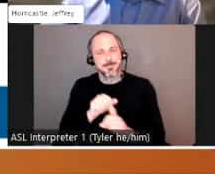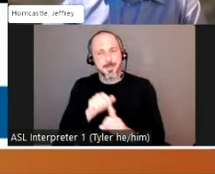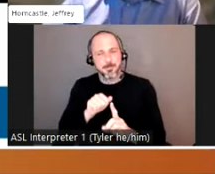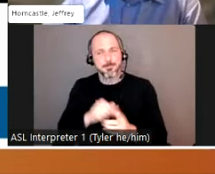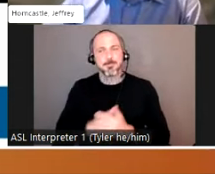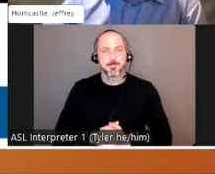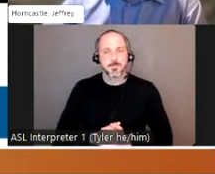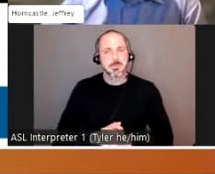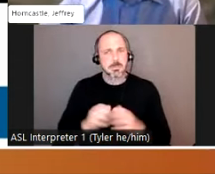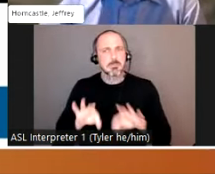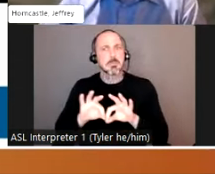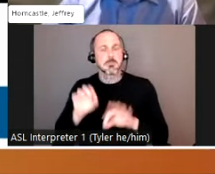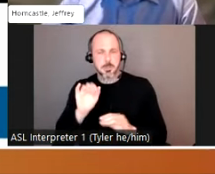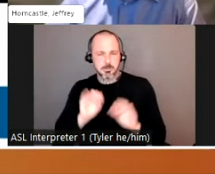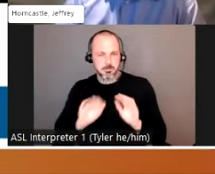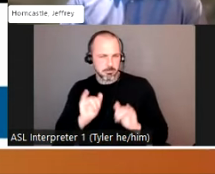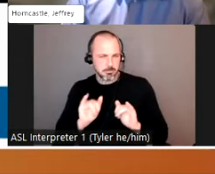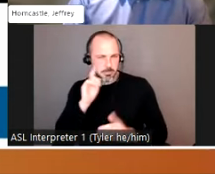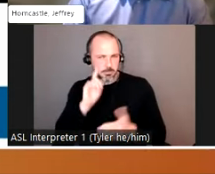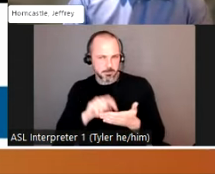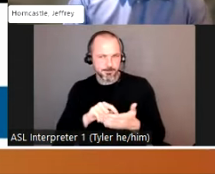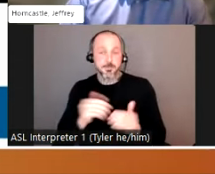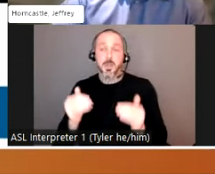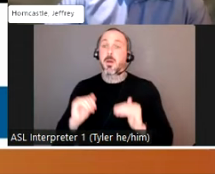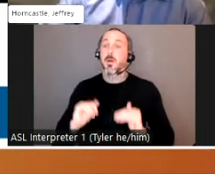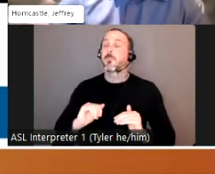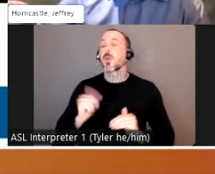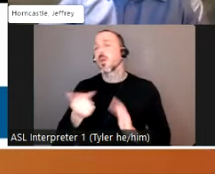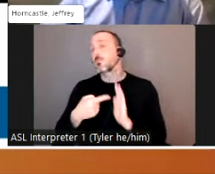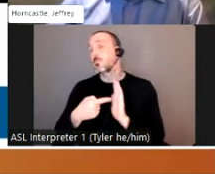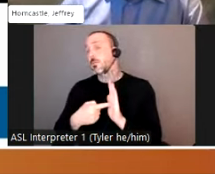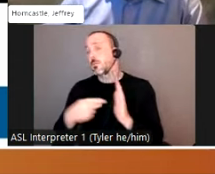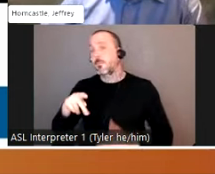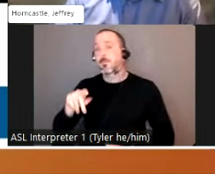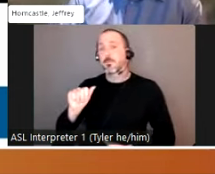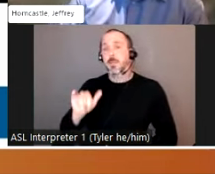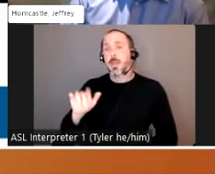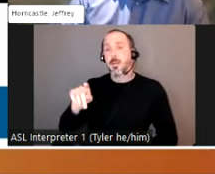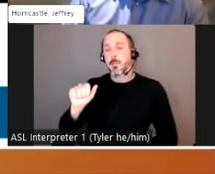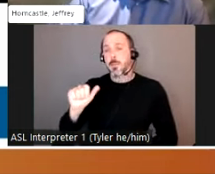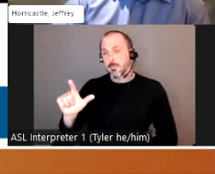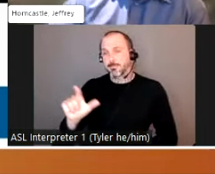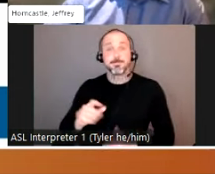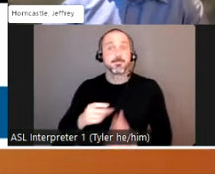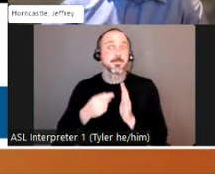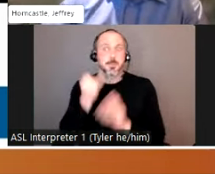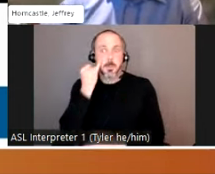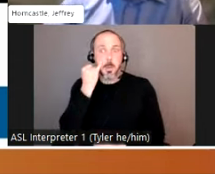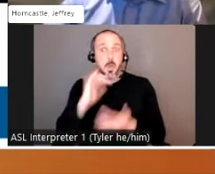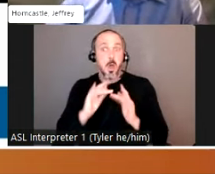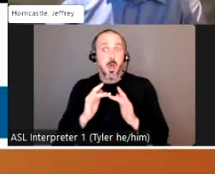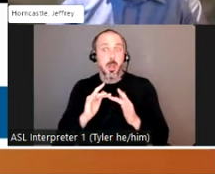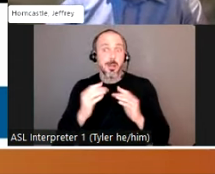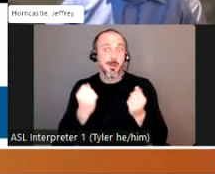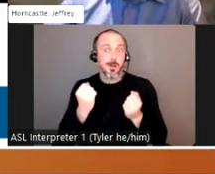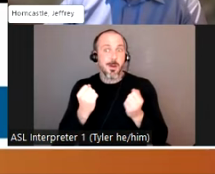another variation that claims to be PayPal. If you're selling a vehicle online and somebody is trying to ask